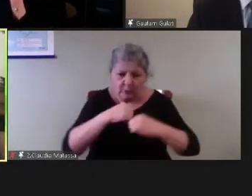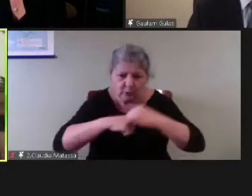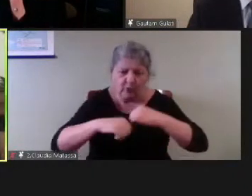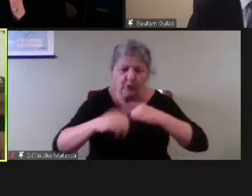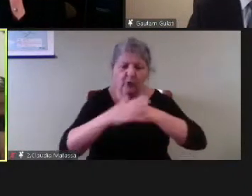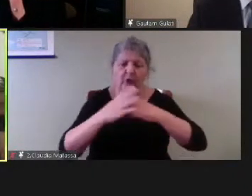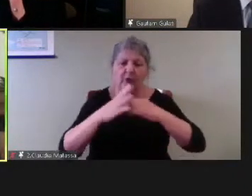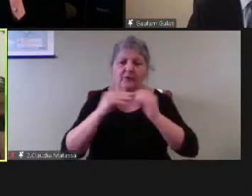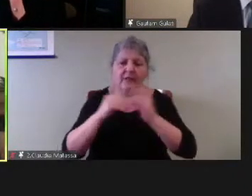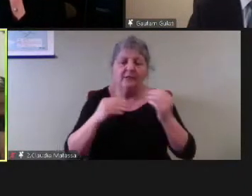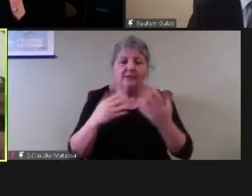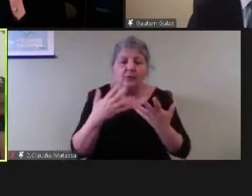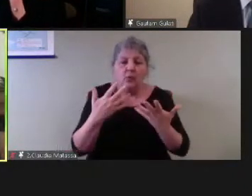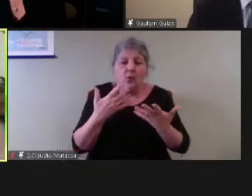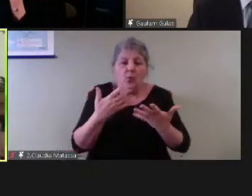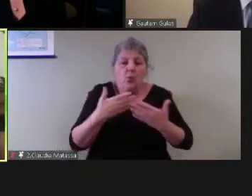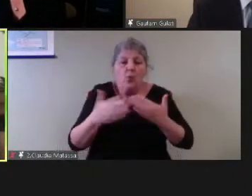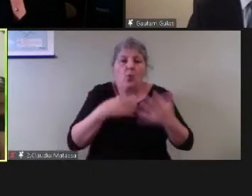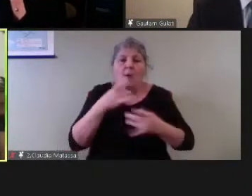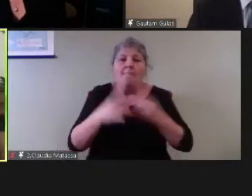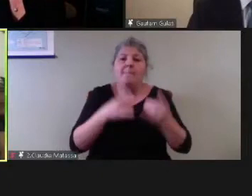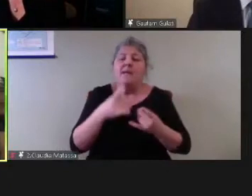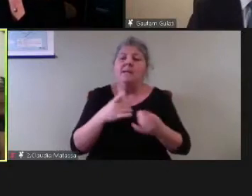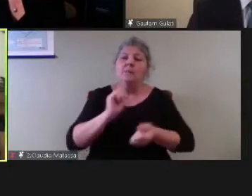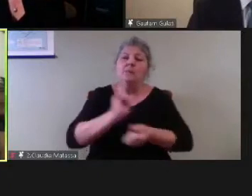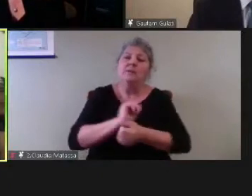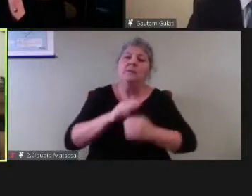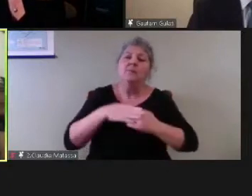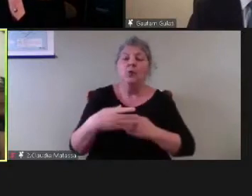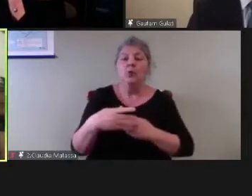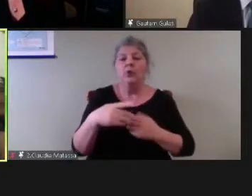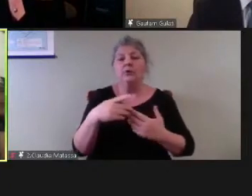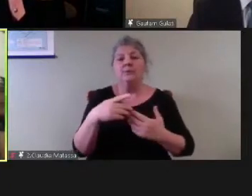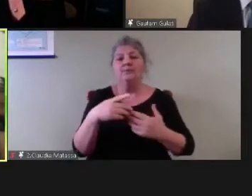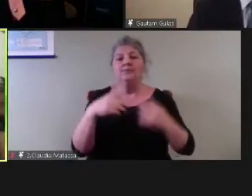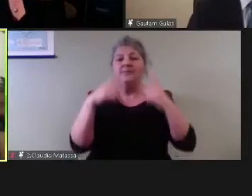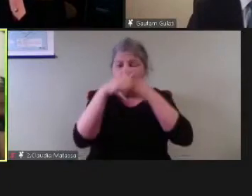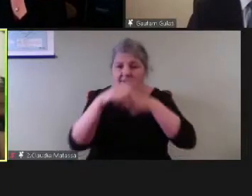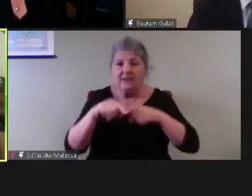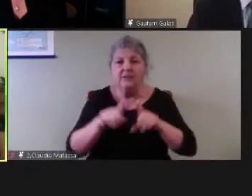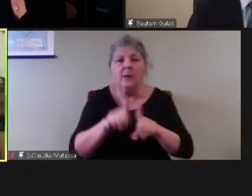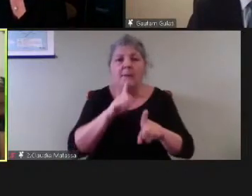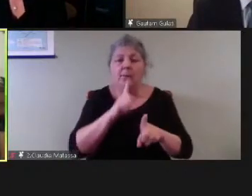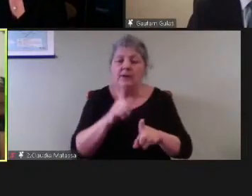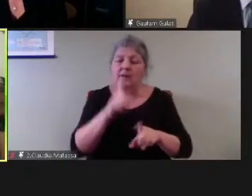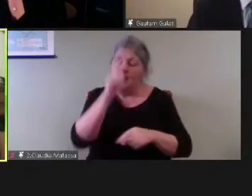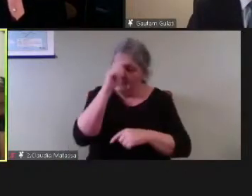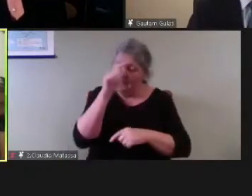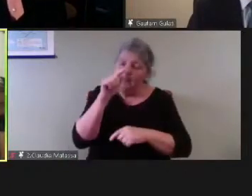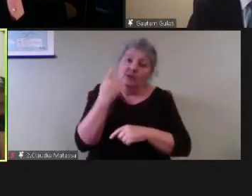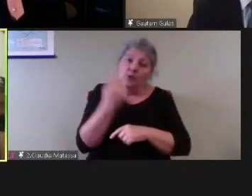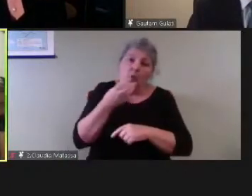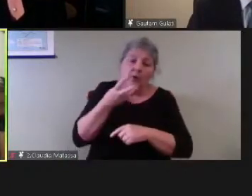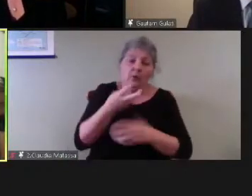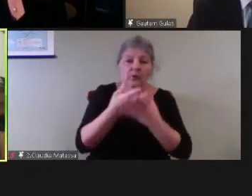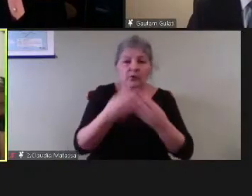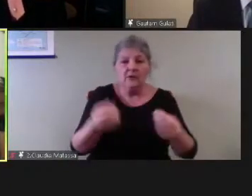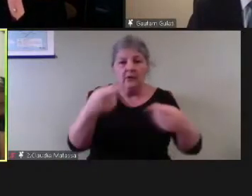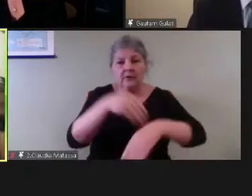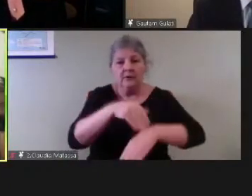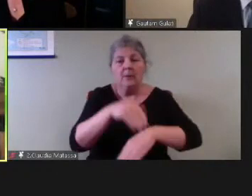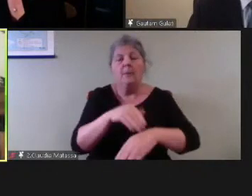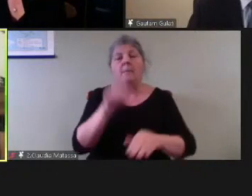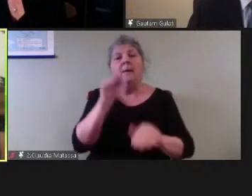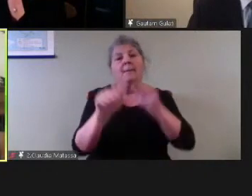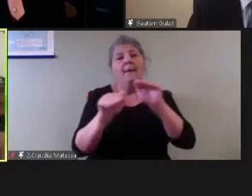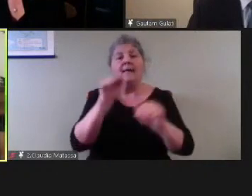are what makes prison more traumatic as well. But like really, that's, I think, the only way we'll resolve it. And I'm asking that question outside